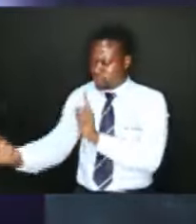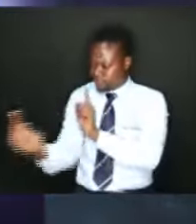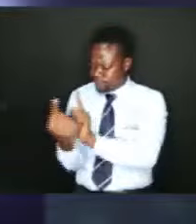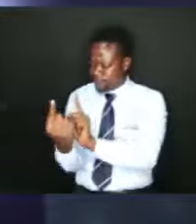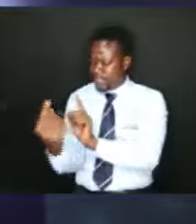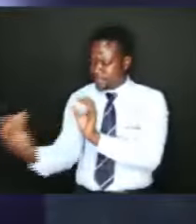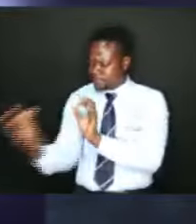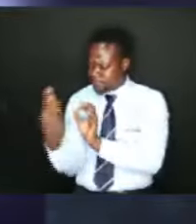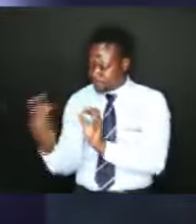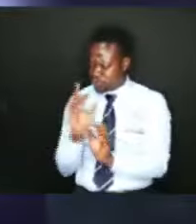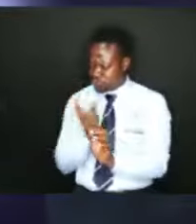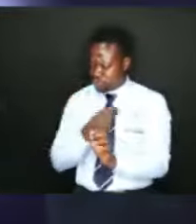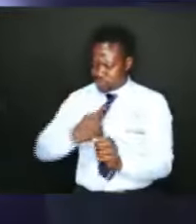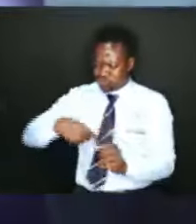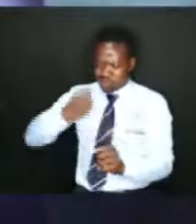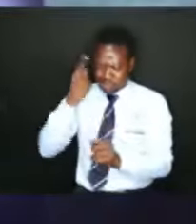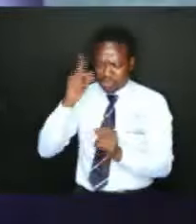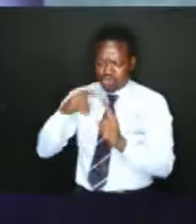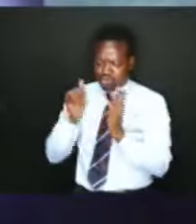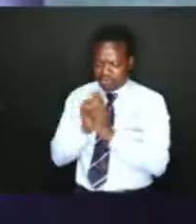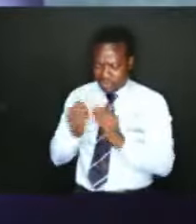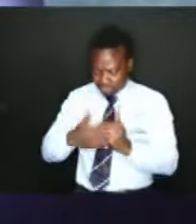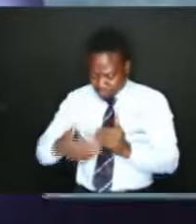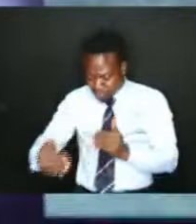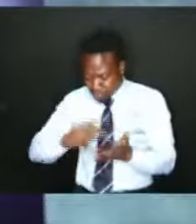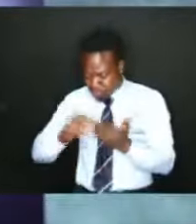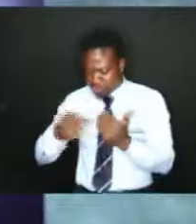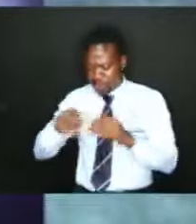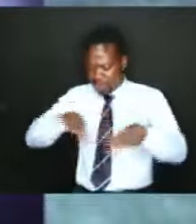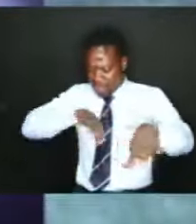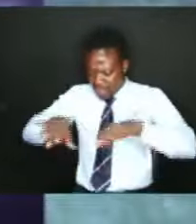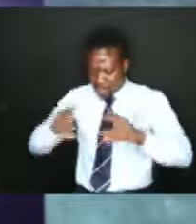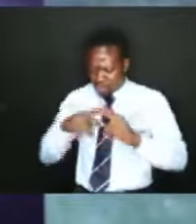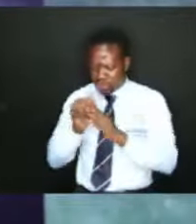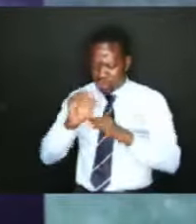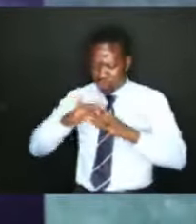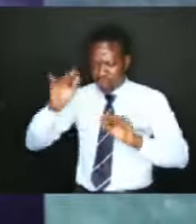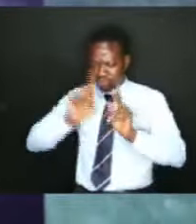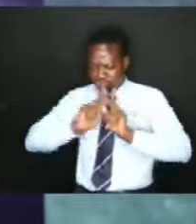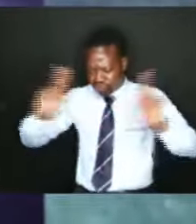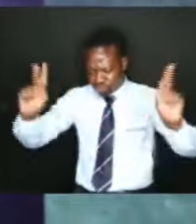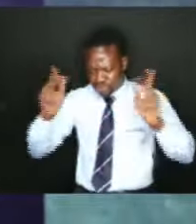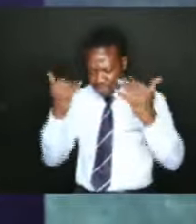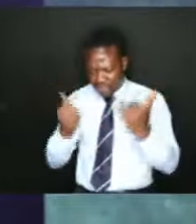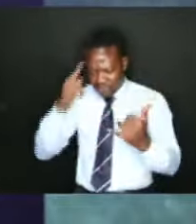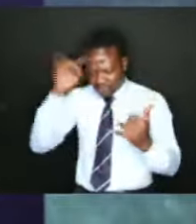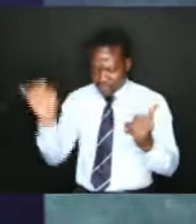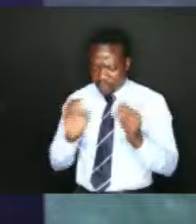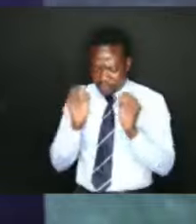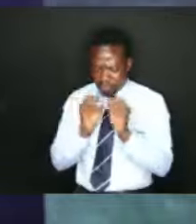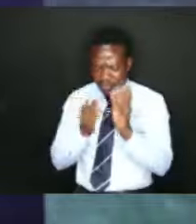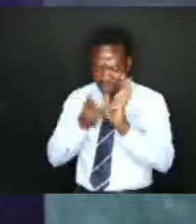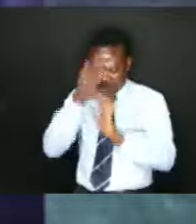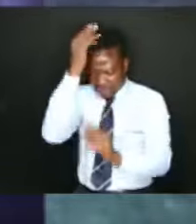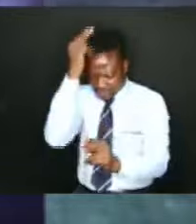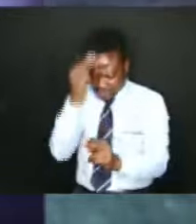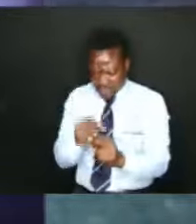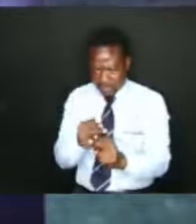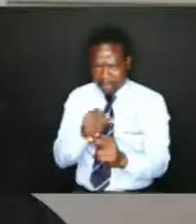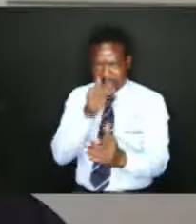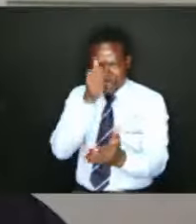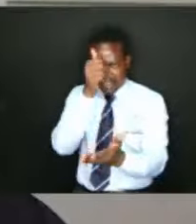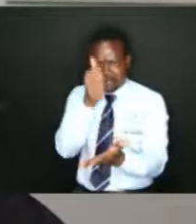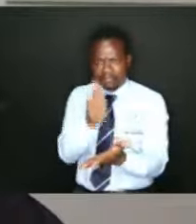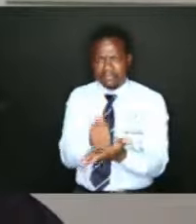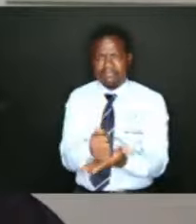special way. So take charge over the rest of the session and let your glory be revealed now and forevermore.